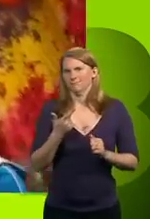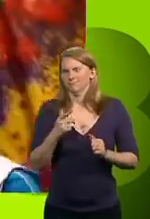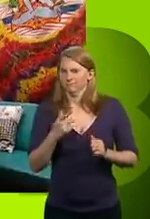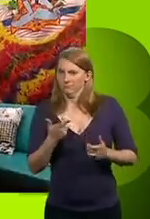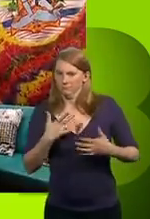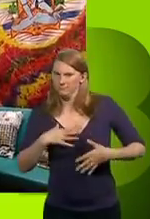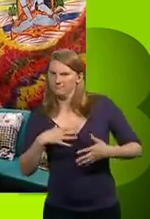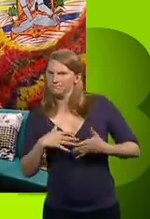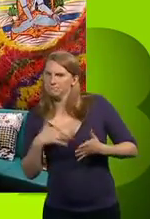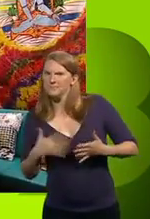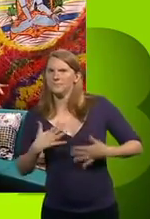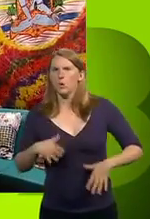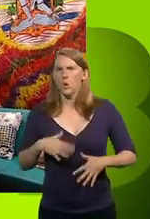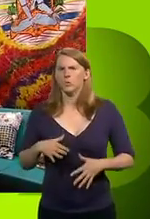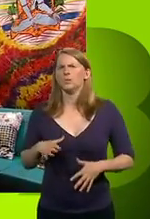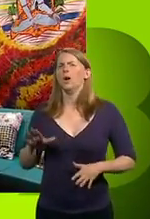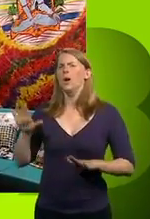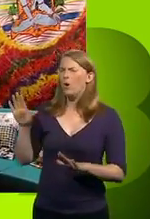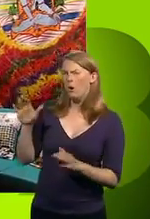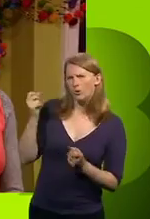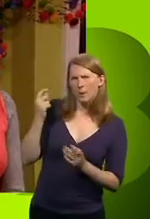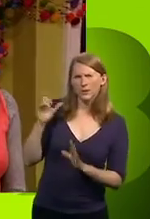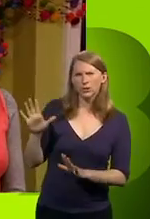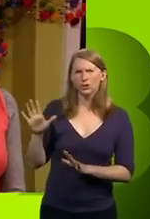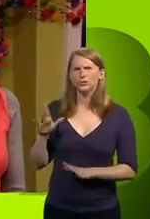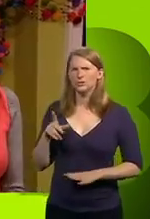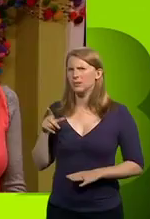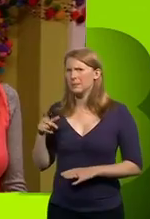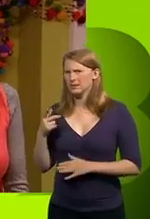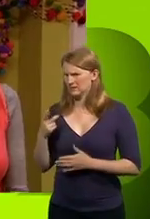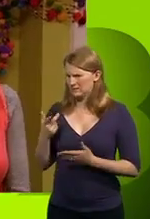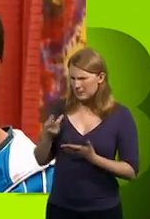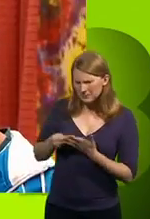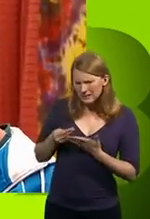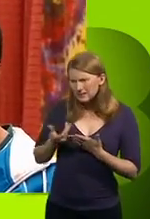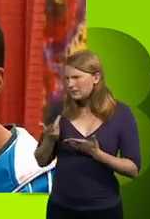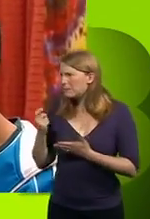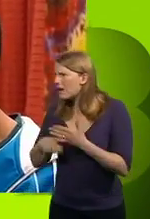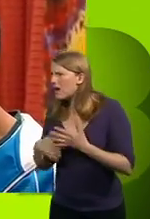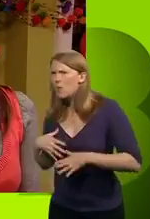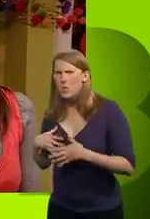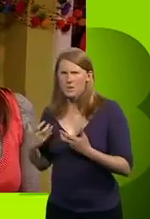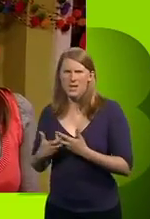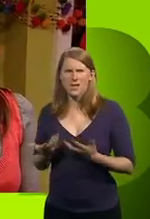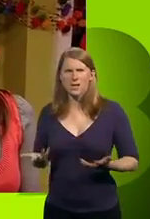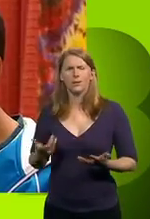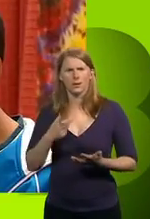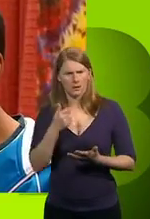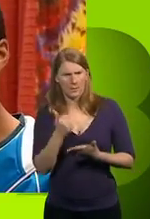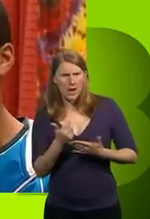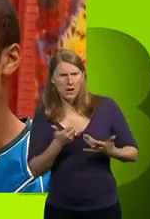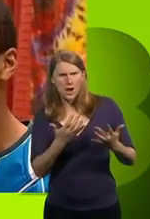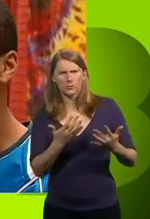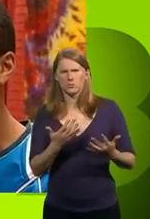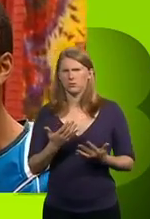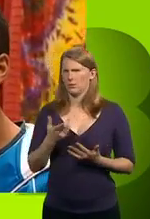get the message. But I don't know where I'm gonna find the money to buy new clothes. In your bank account, maybe? Have you seen my bank account? No. I